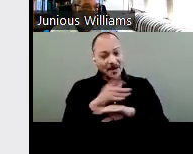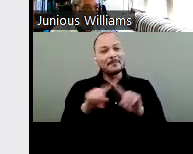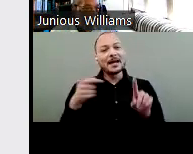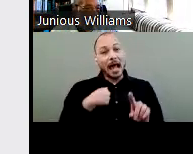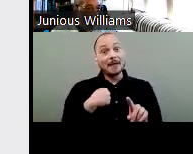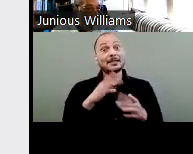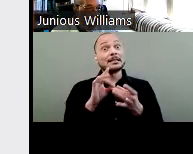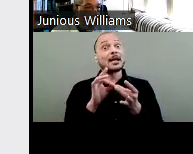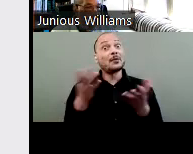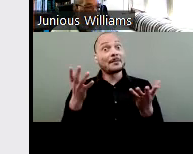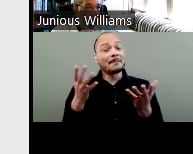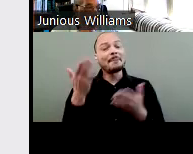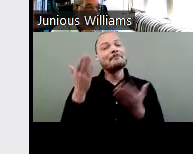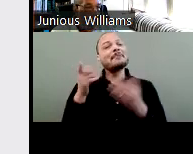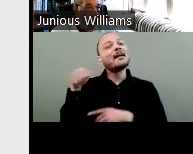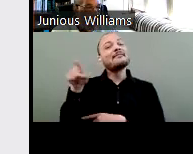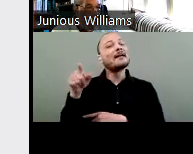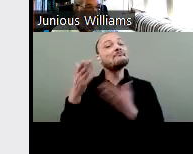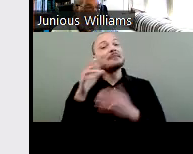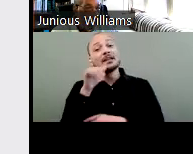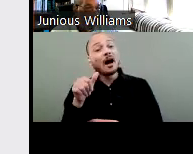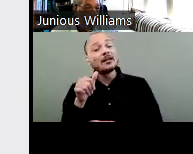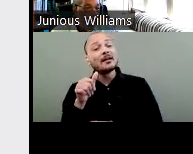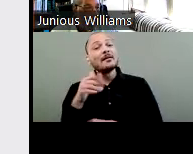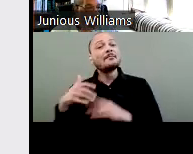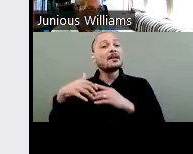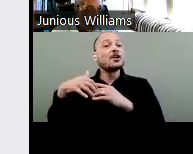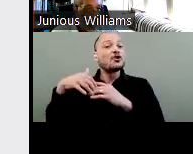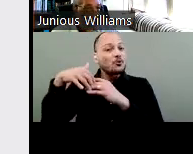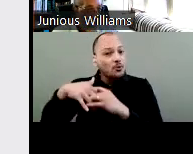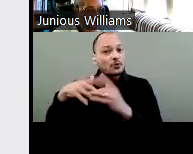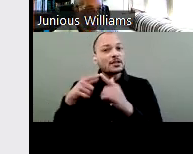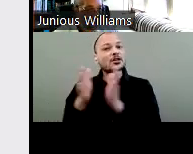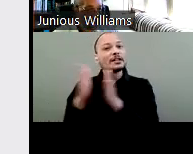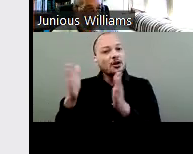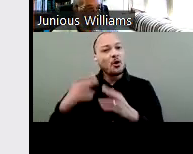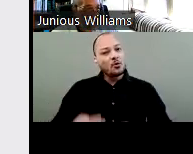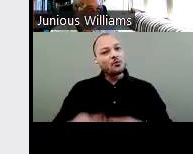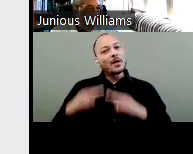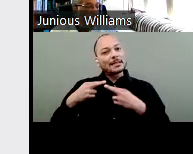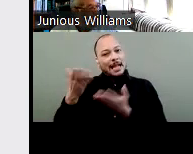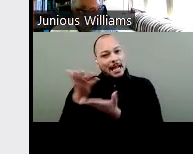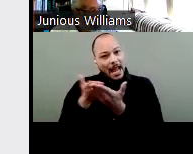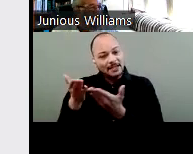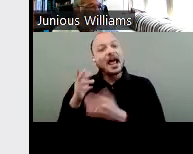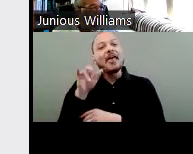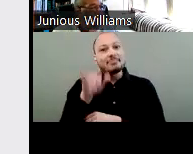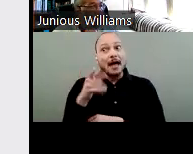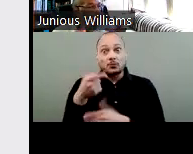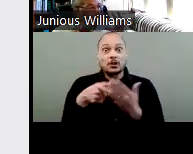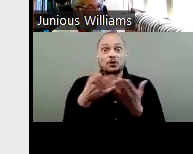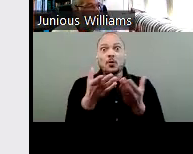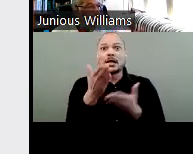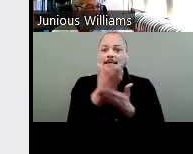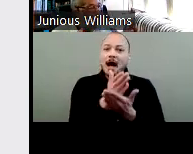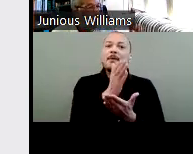though, is they may or may not be the route to genuine resident engagement, and that's what you want. Some